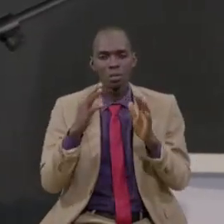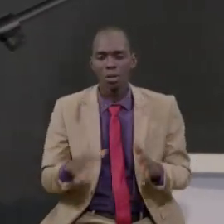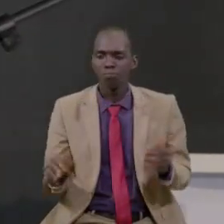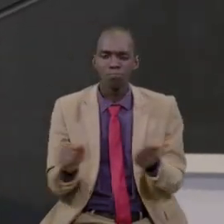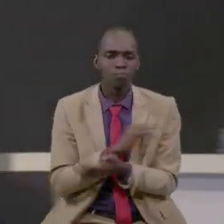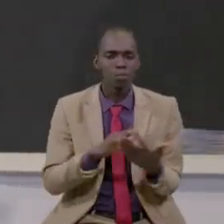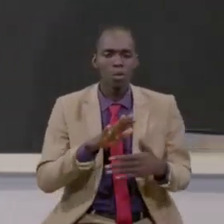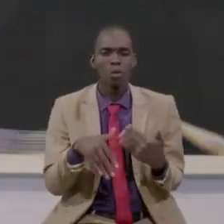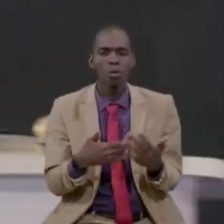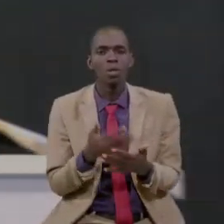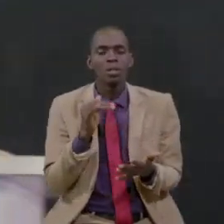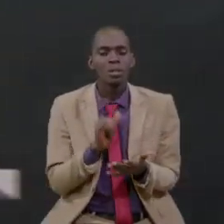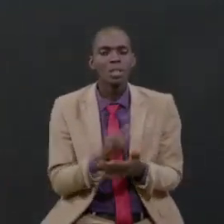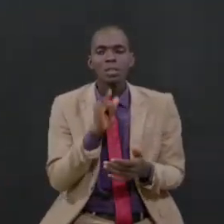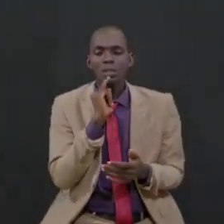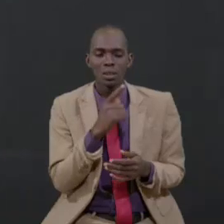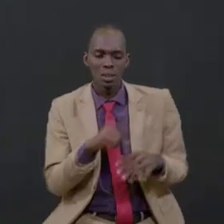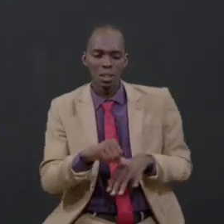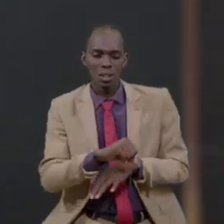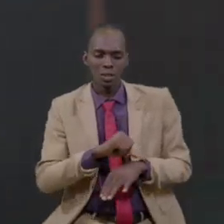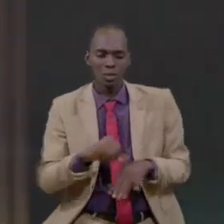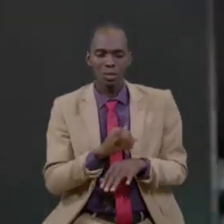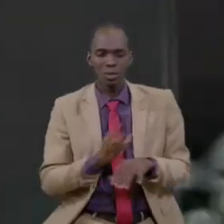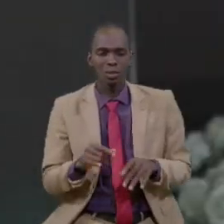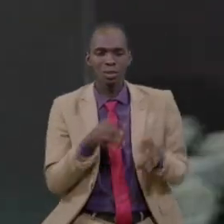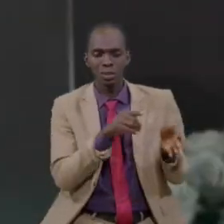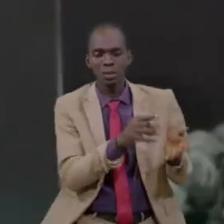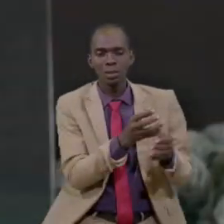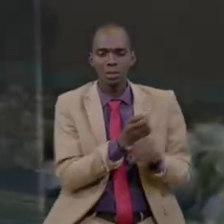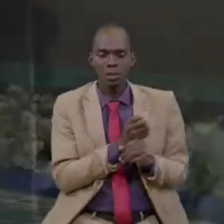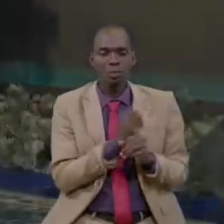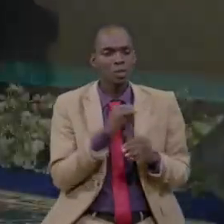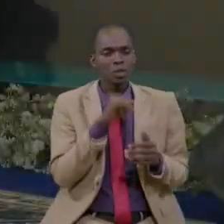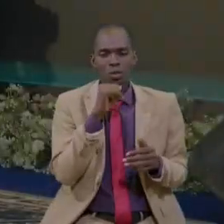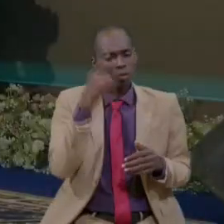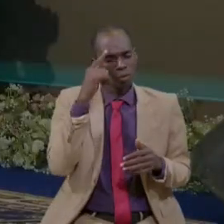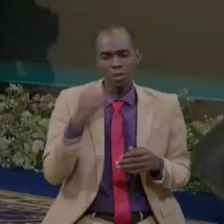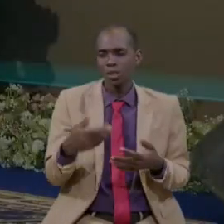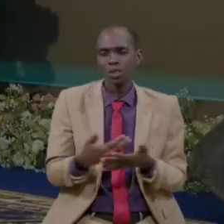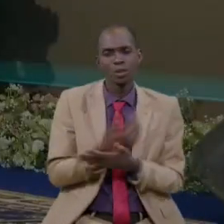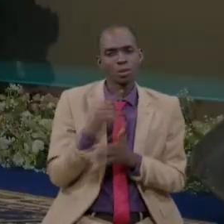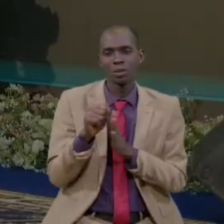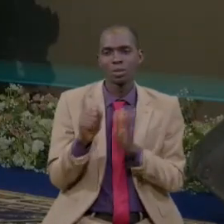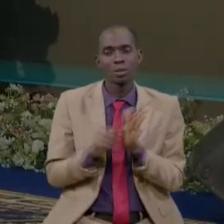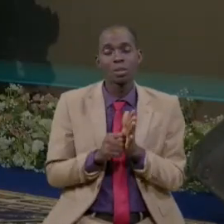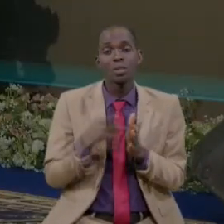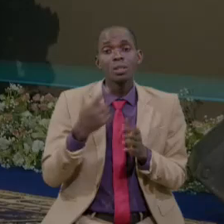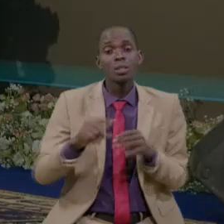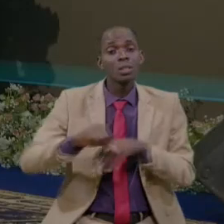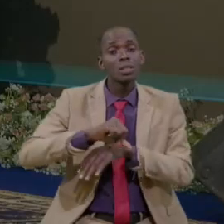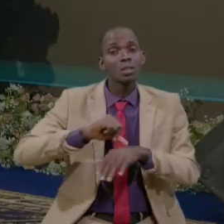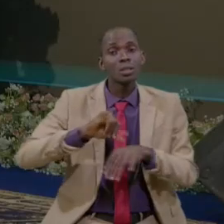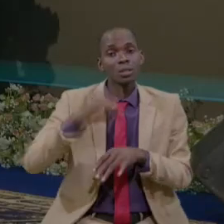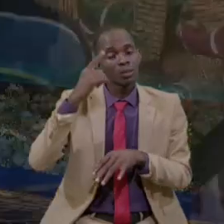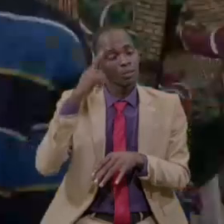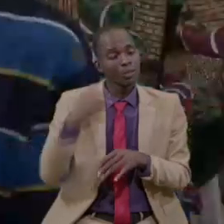we have in the New Testament. The anointing of the New Testament is going into all the world and preach the